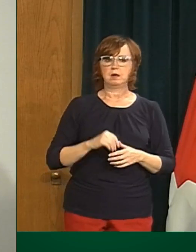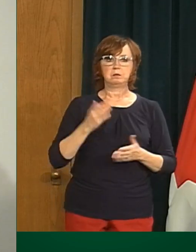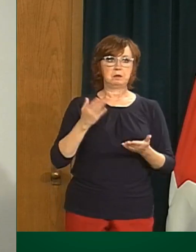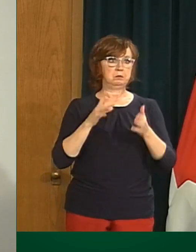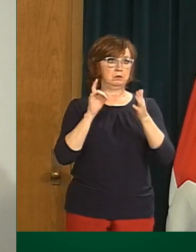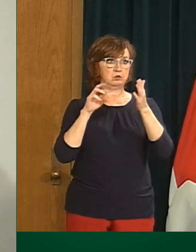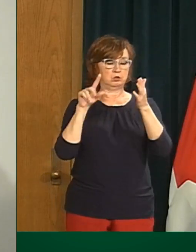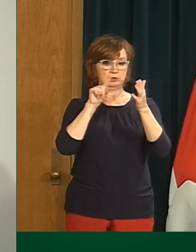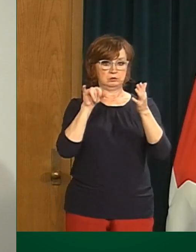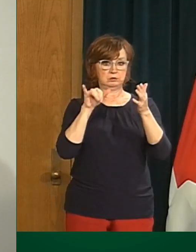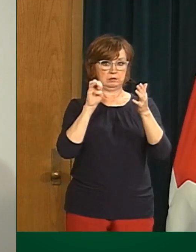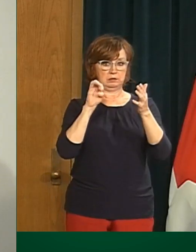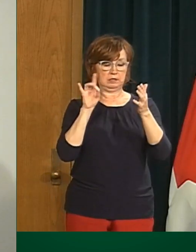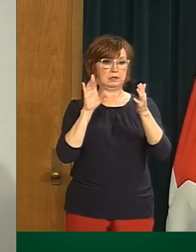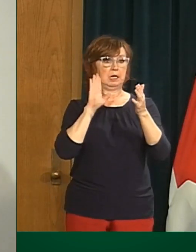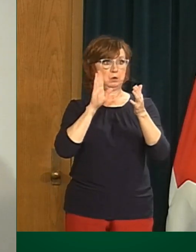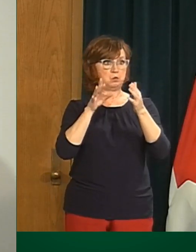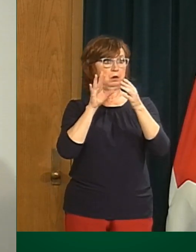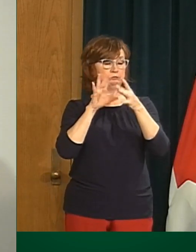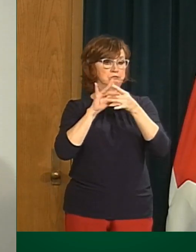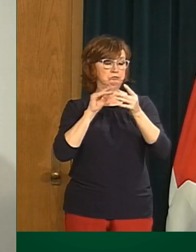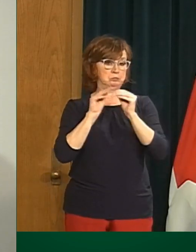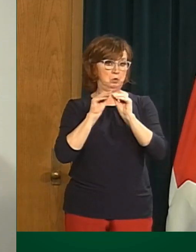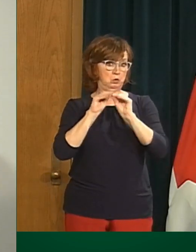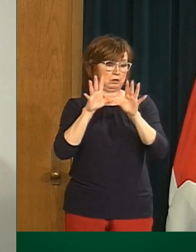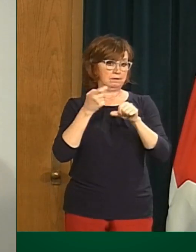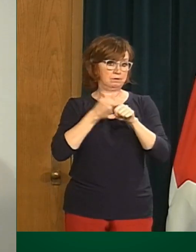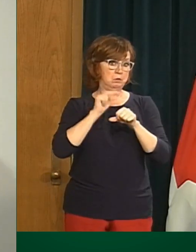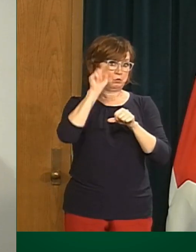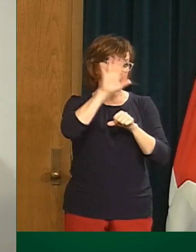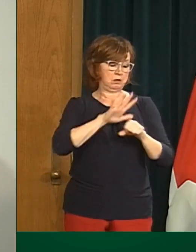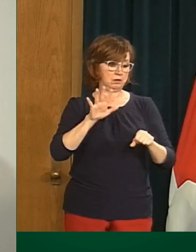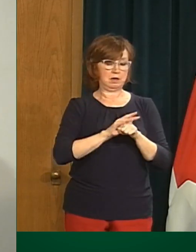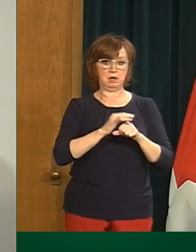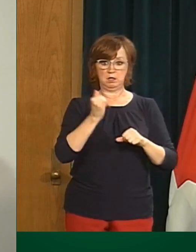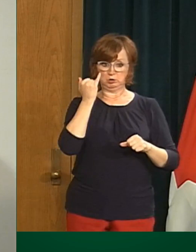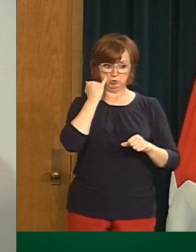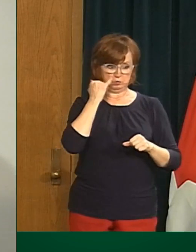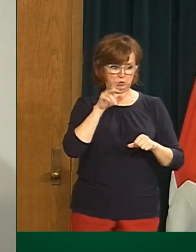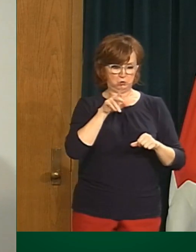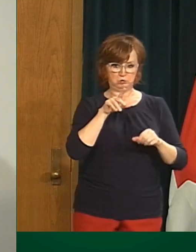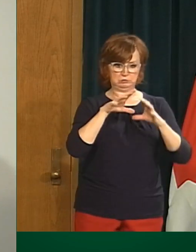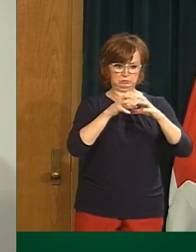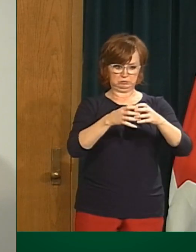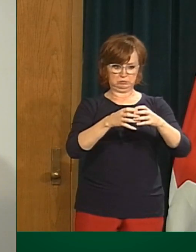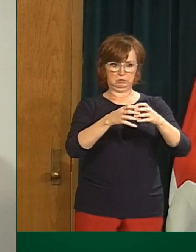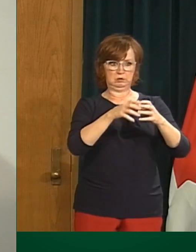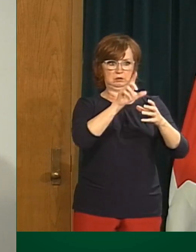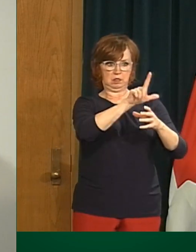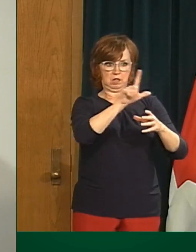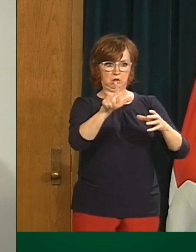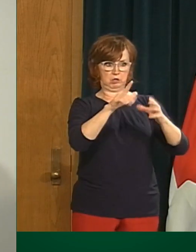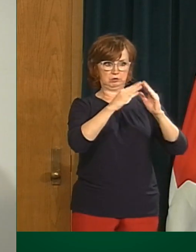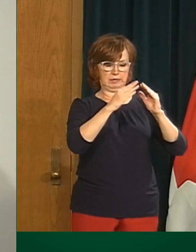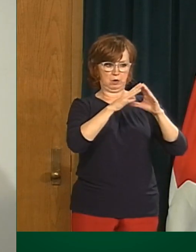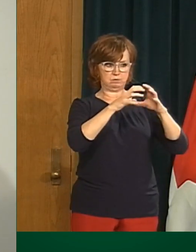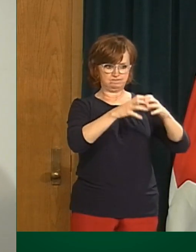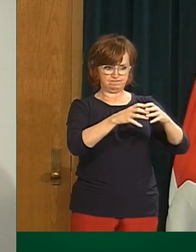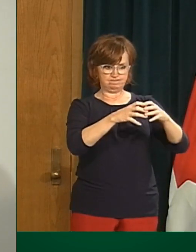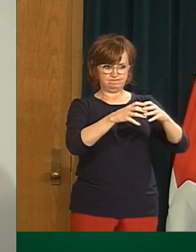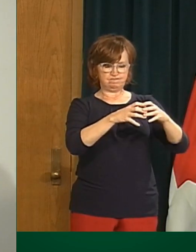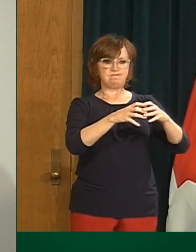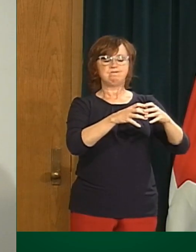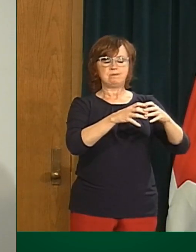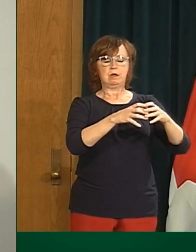public health will be working in the local community to expand testing as required in those settings, and that's really important. And I think we have to recognize